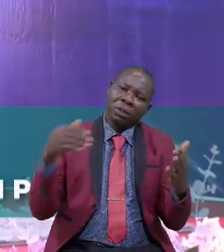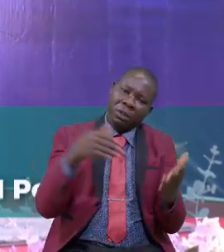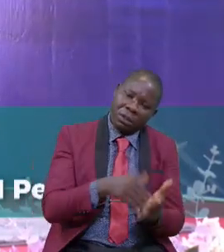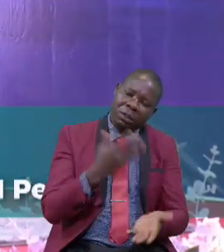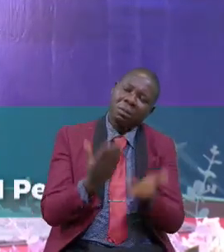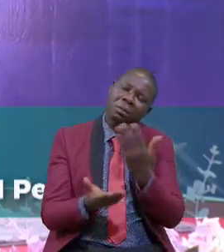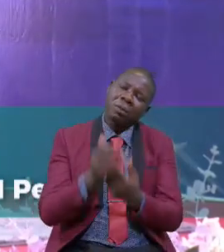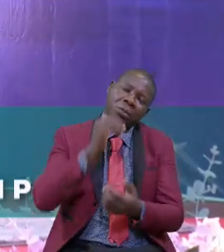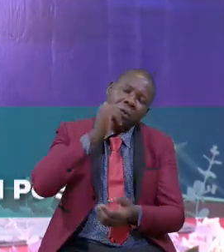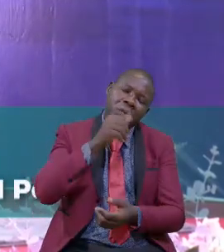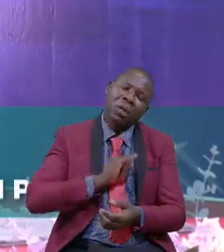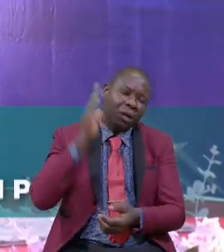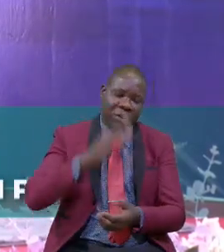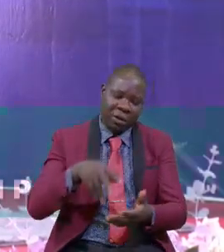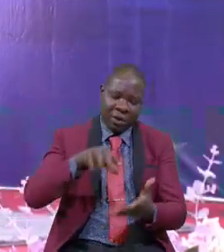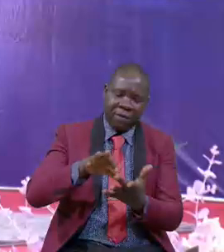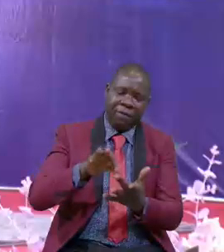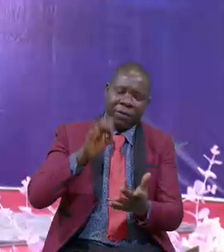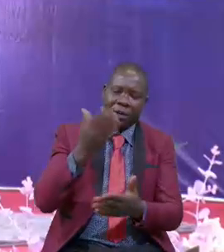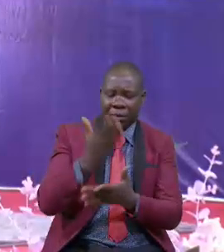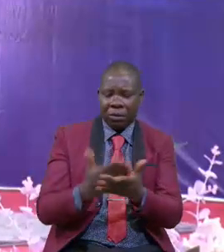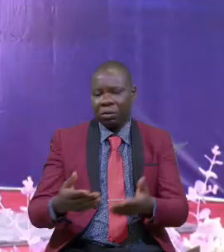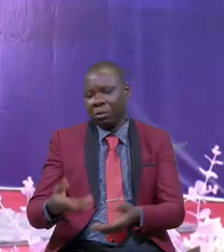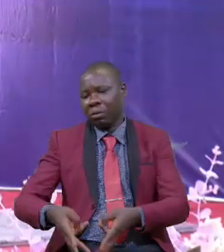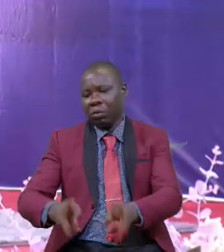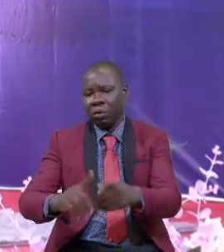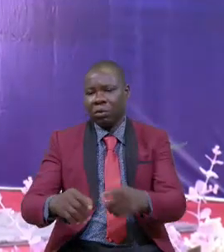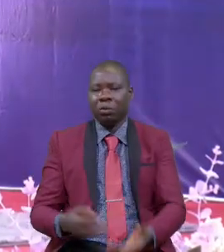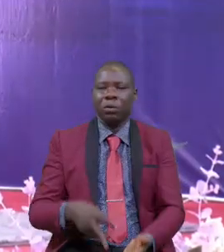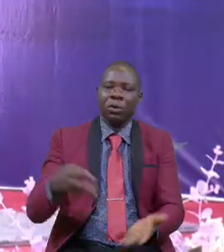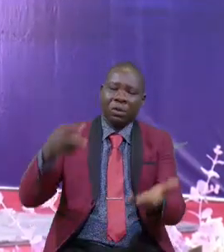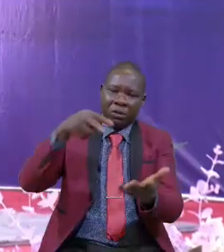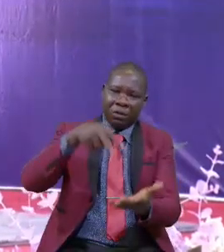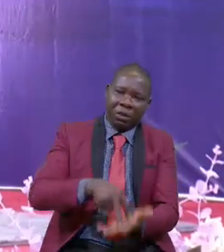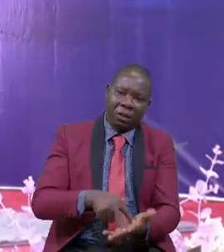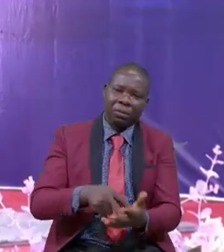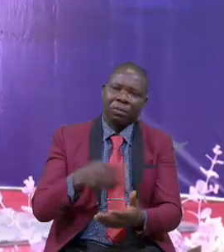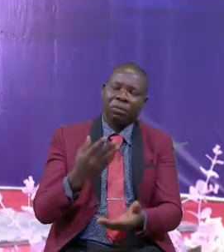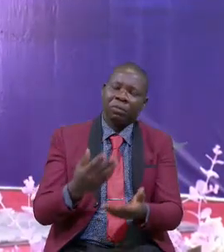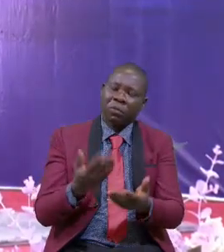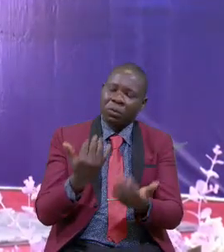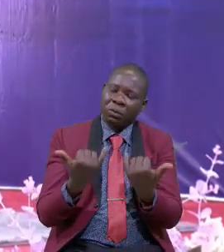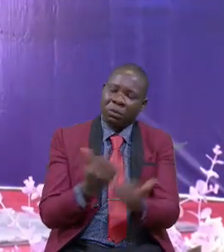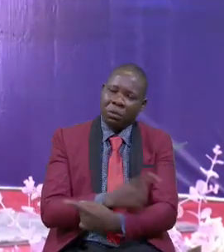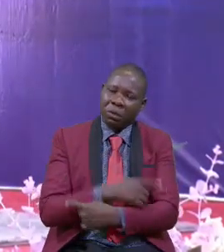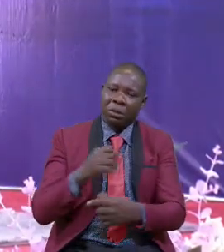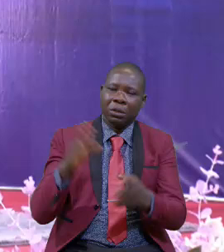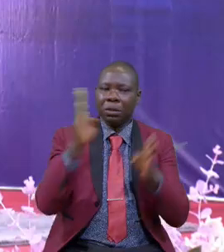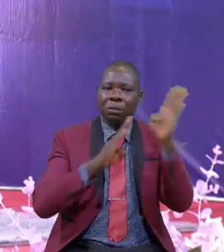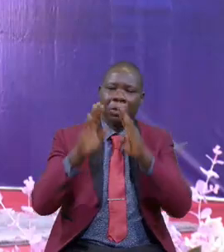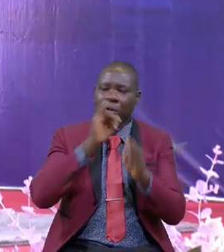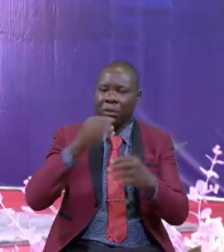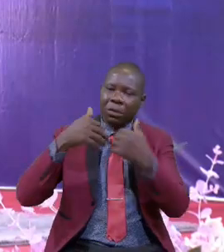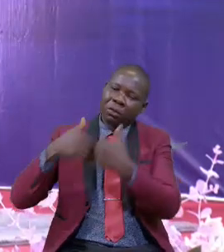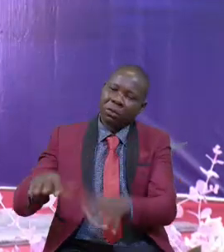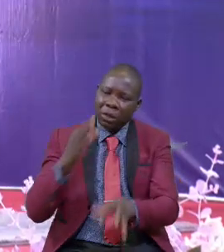rise up, but today the battle is lost. When you think like that, you will yield, you will fall. But when